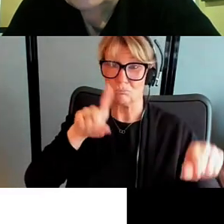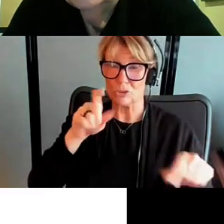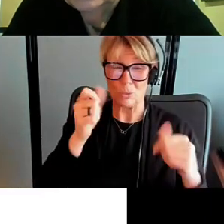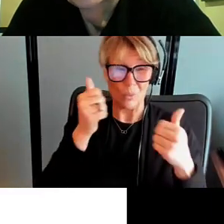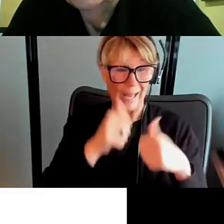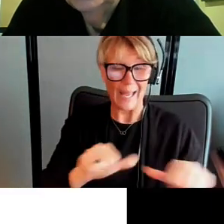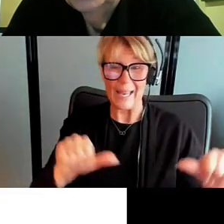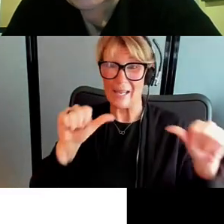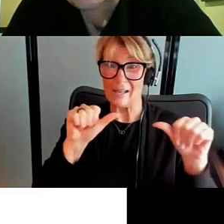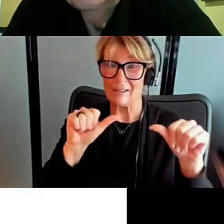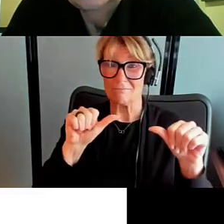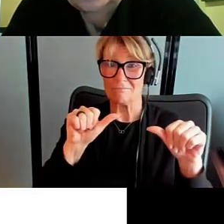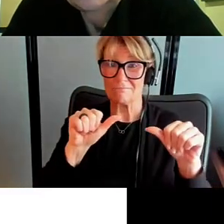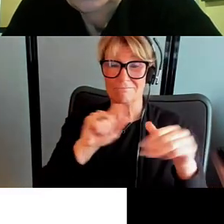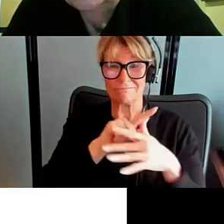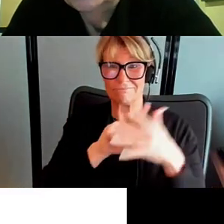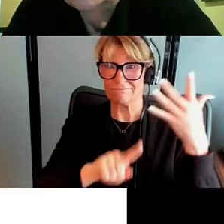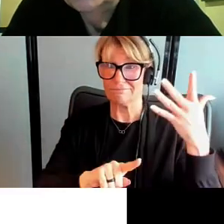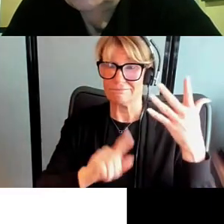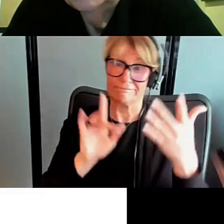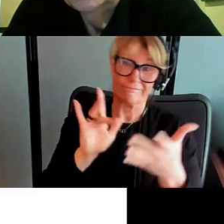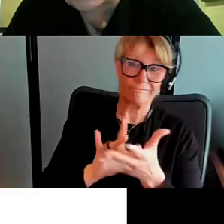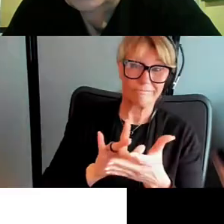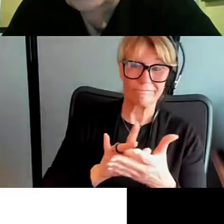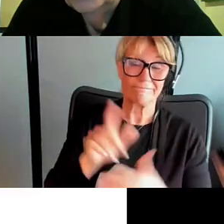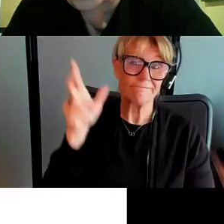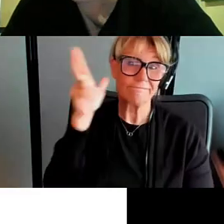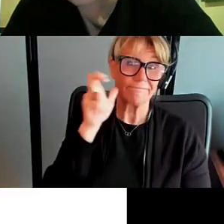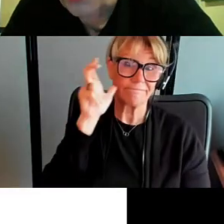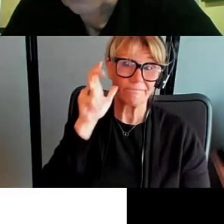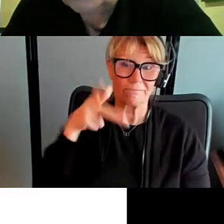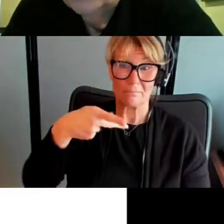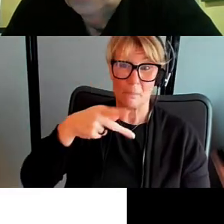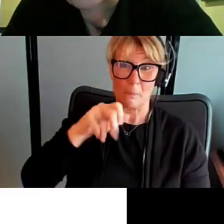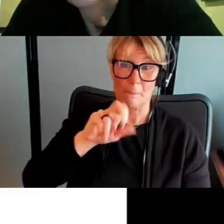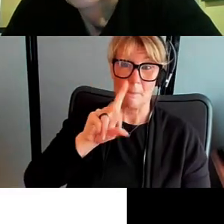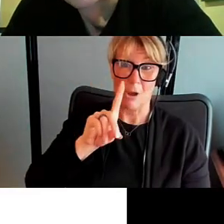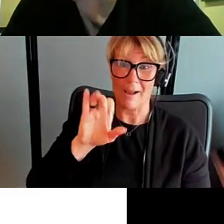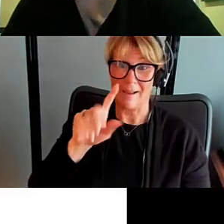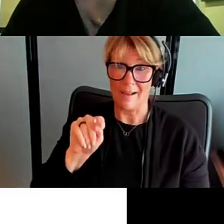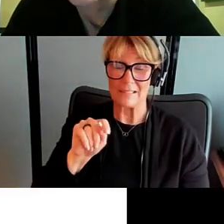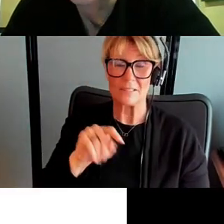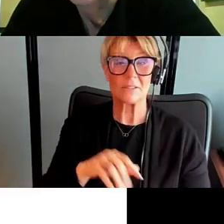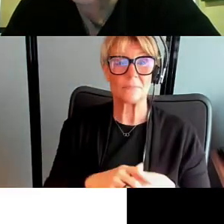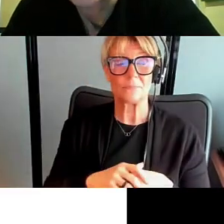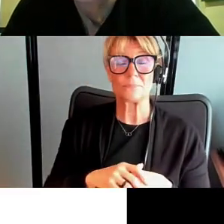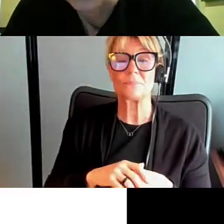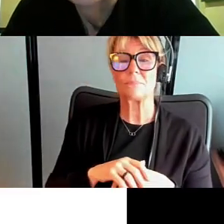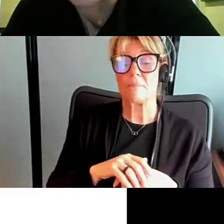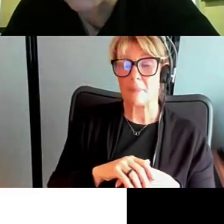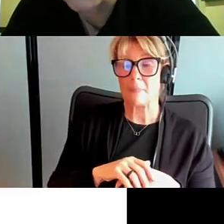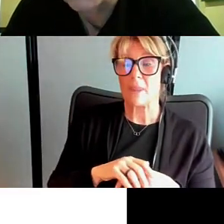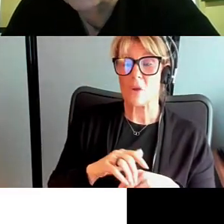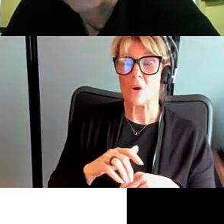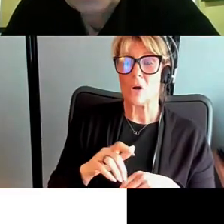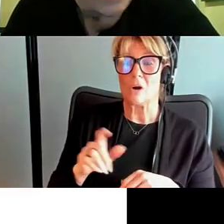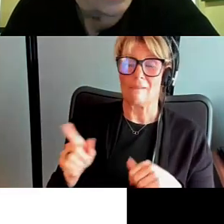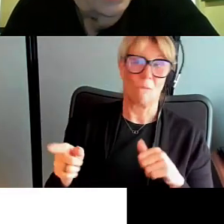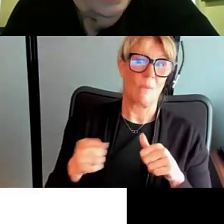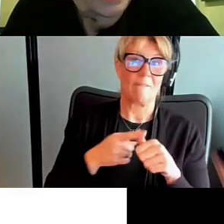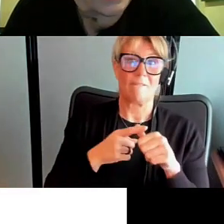Yeah. Yeah. Right? And I think that the we originally thought we would interview one